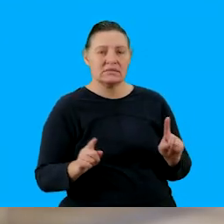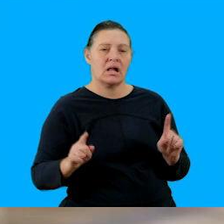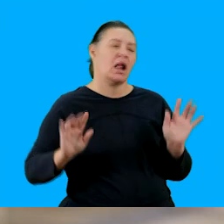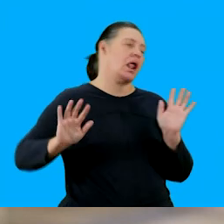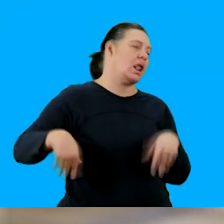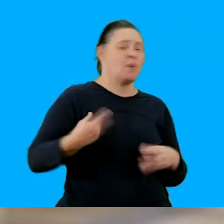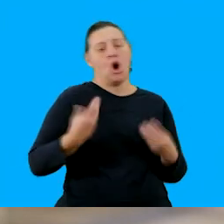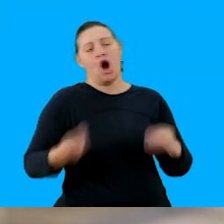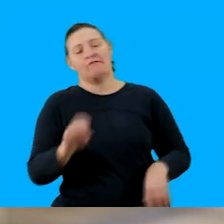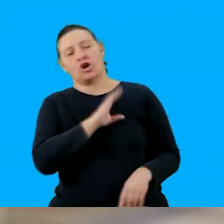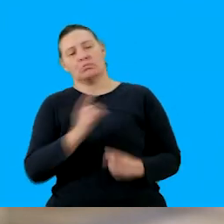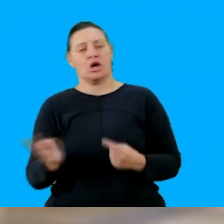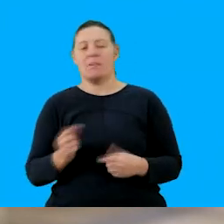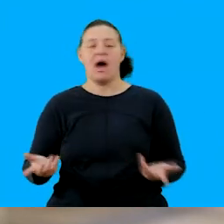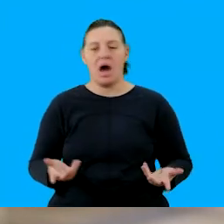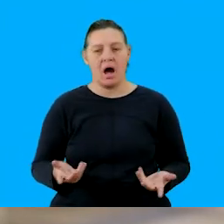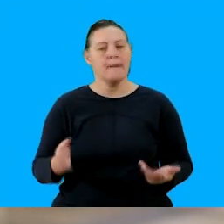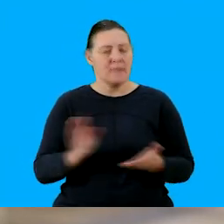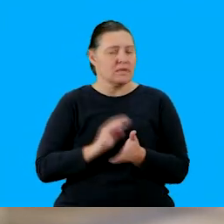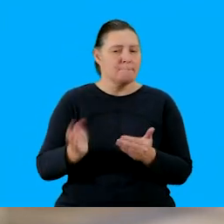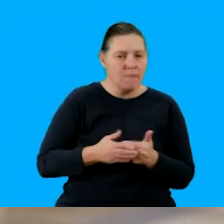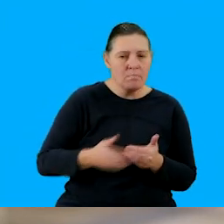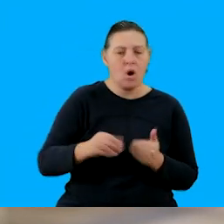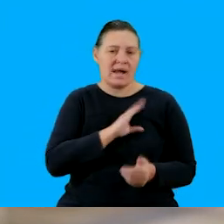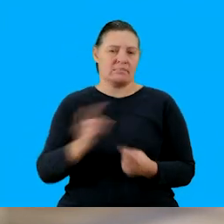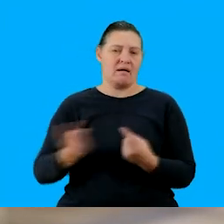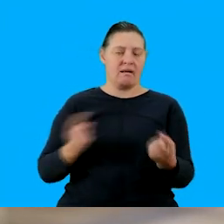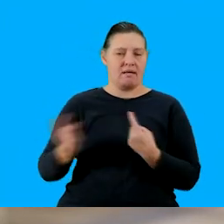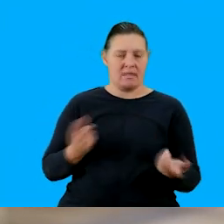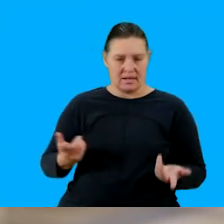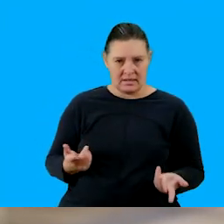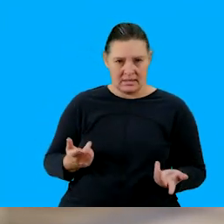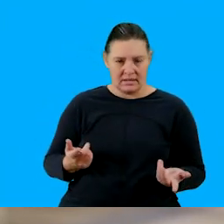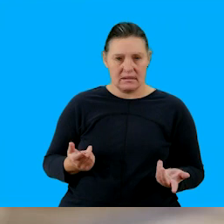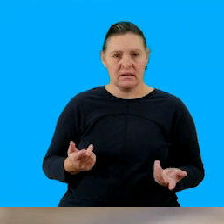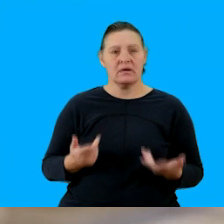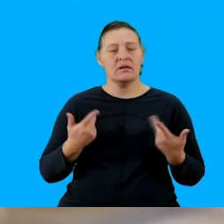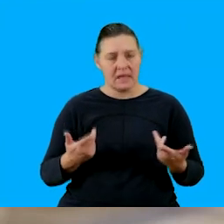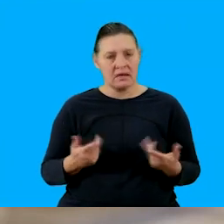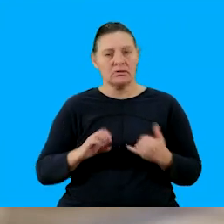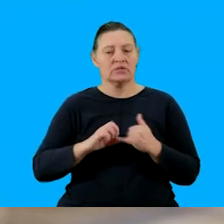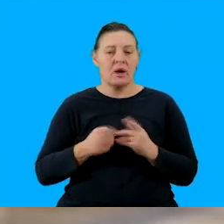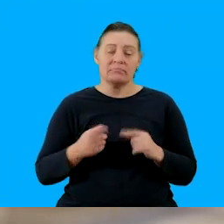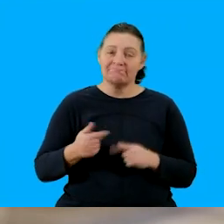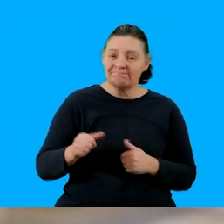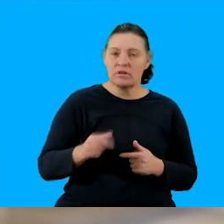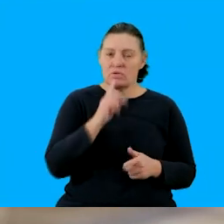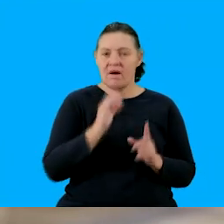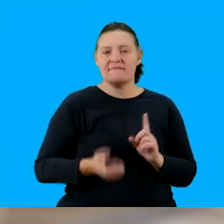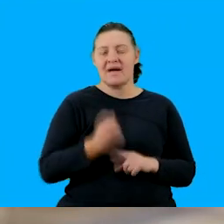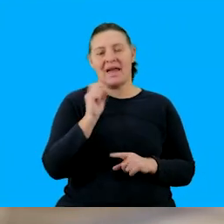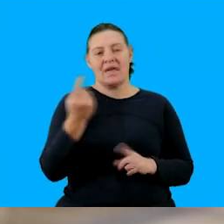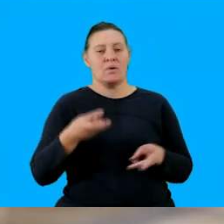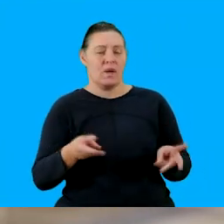not relax because of having a customer base, knowing that, okay, there are customers who are coming in and buying our product, they like our product. They try by all means to